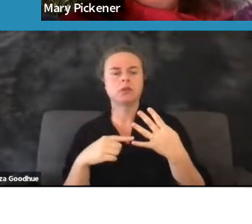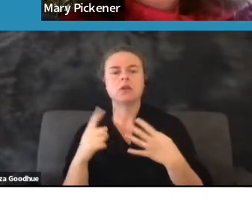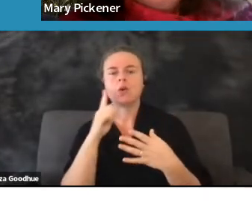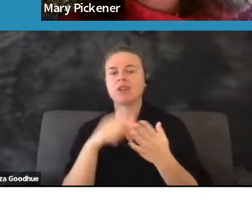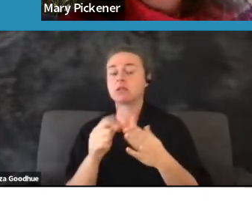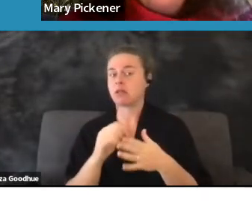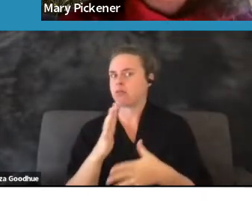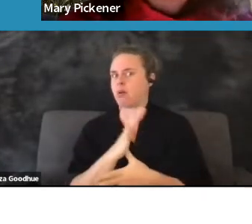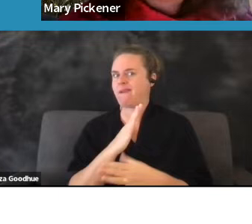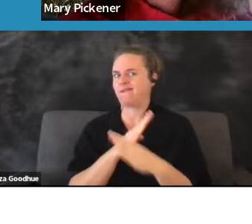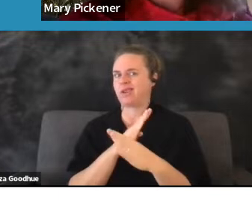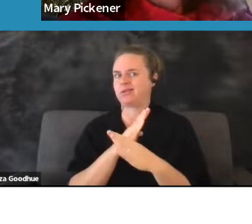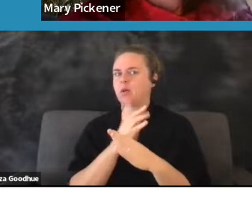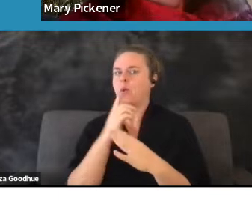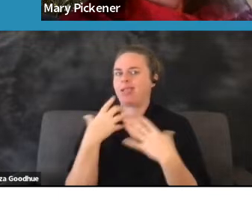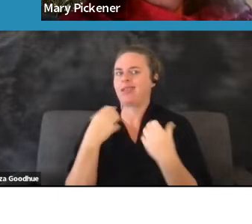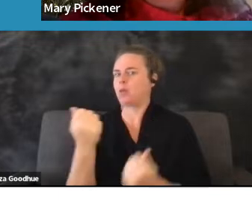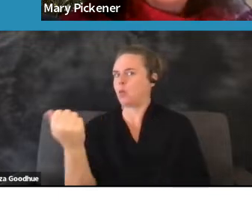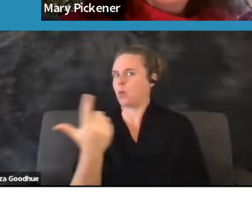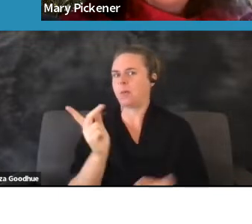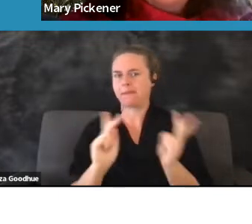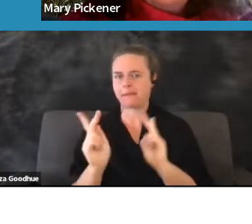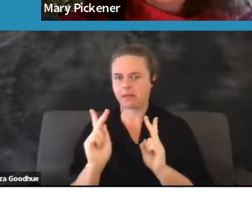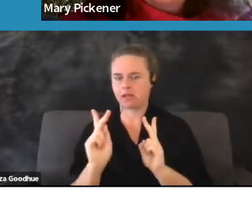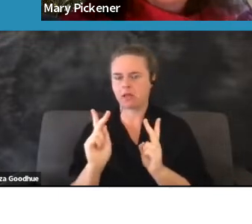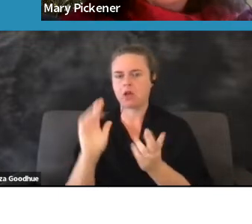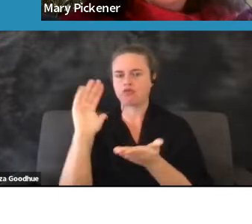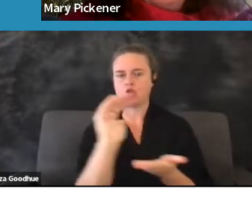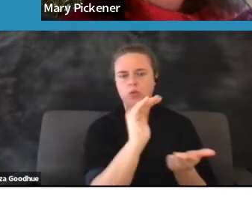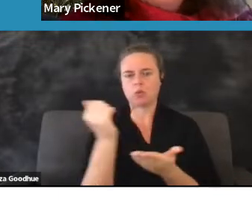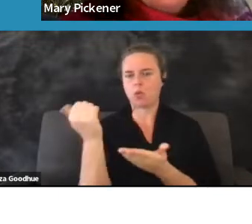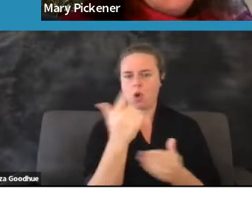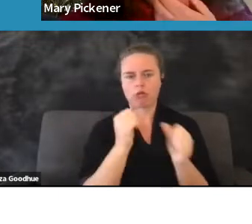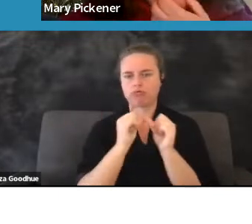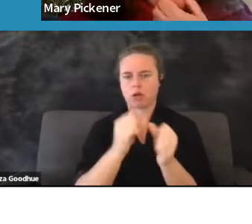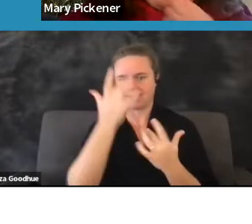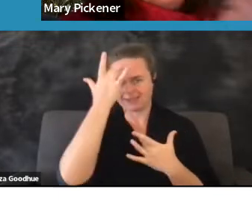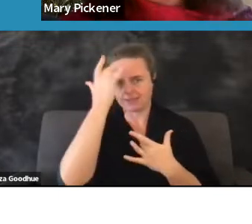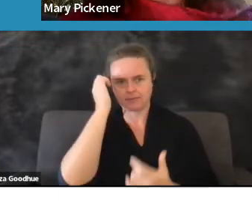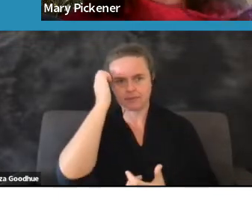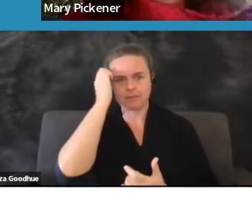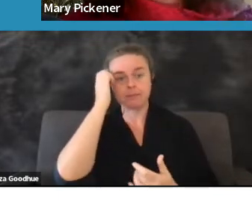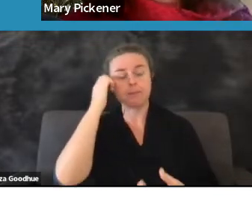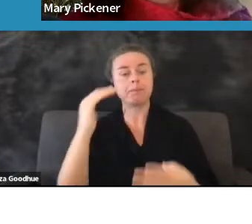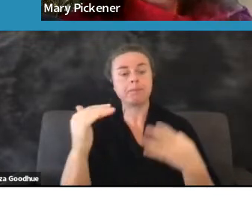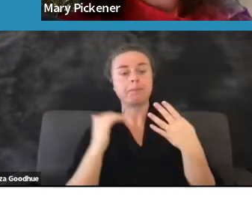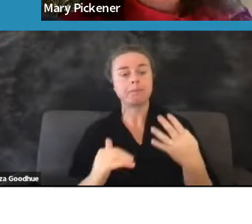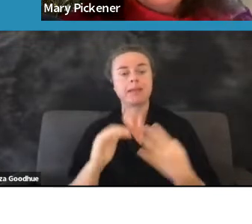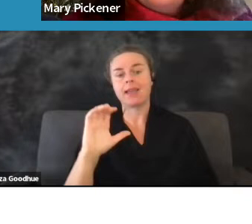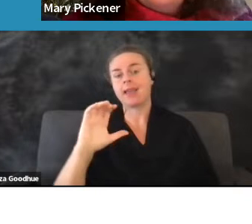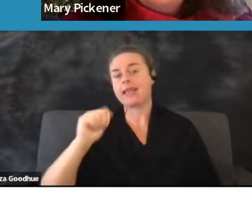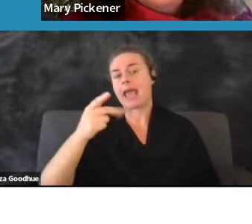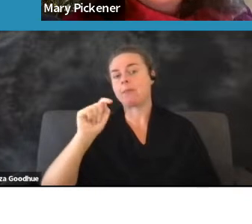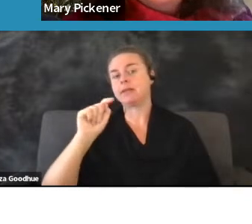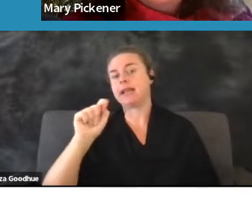prevention, heals all people and reduces all chronic disease. Capitated payments helps, I think, push